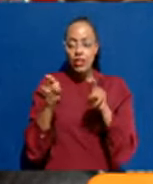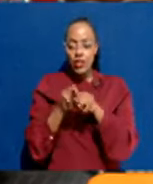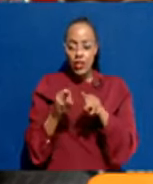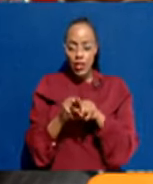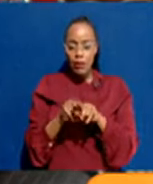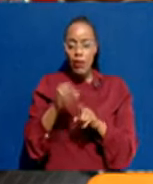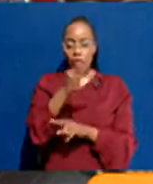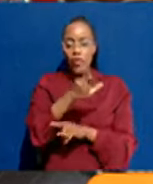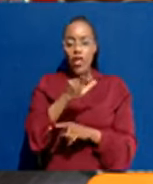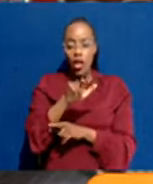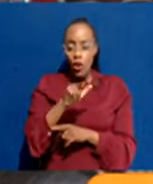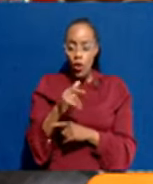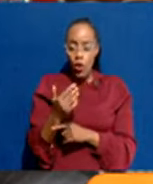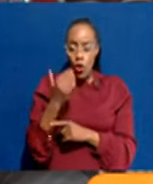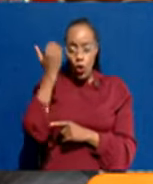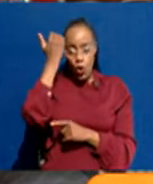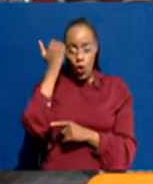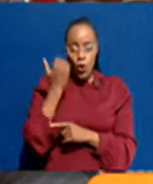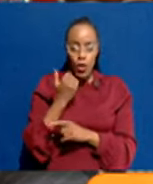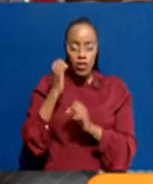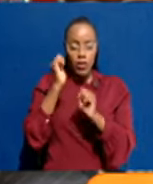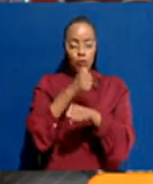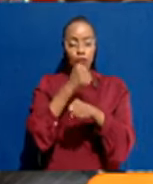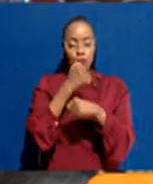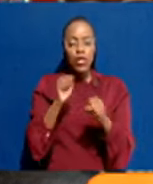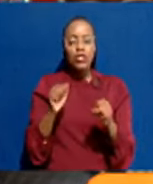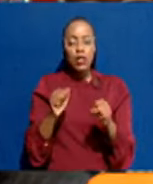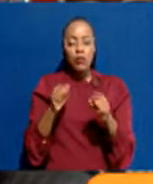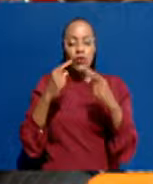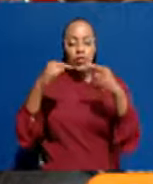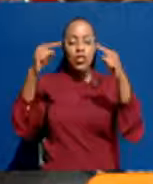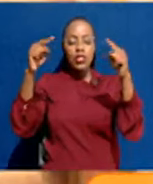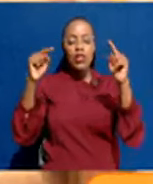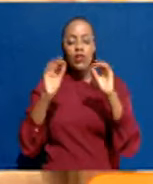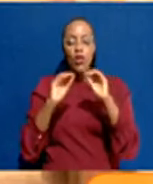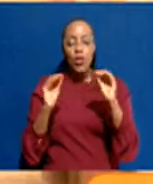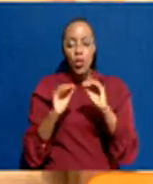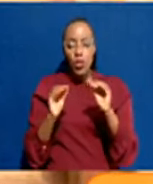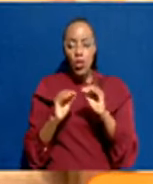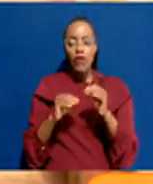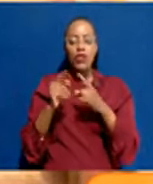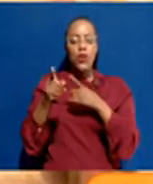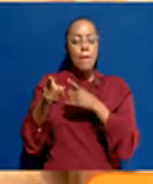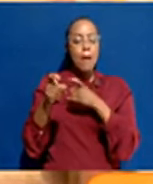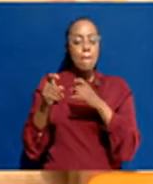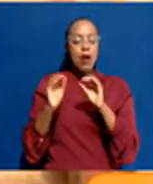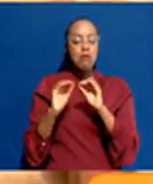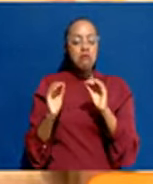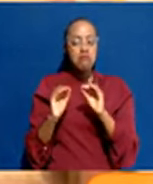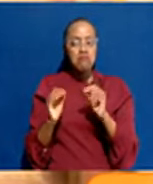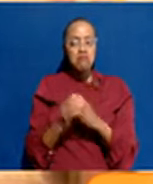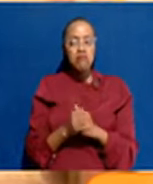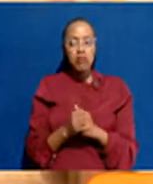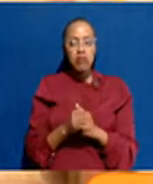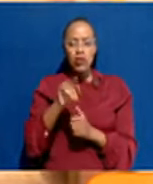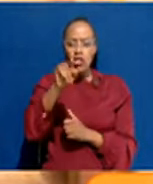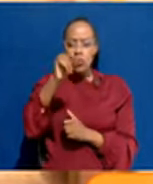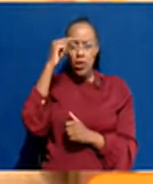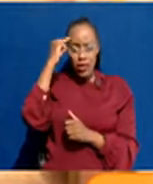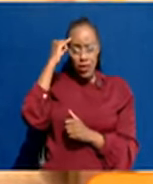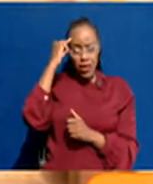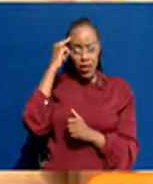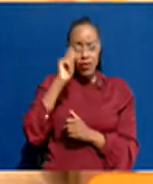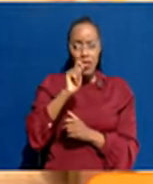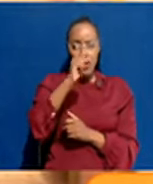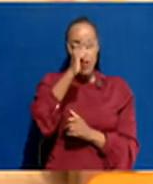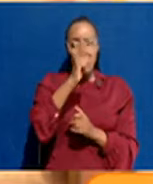Even the local tribunal would not have succeeded in condemning people. Do you think the